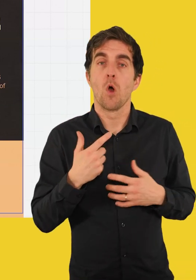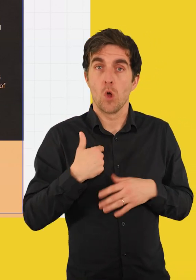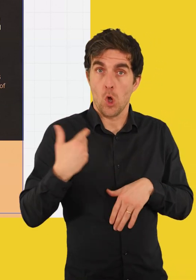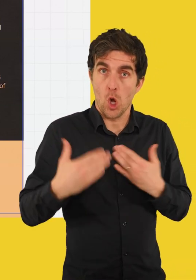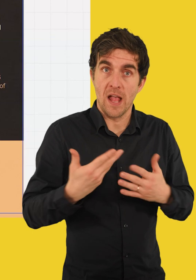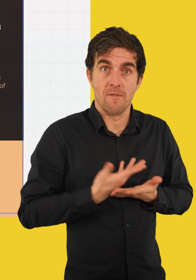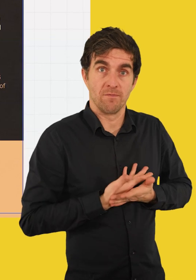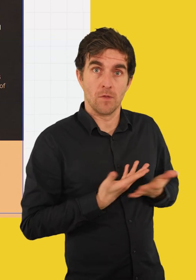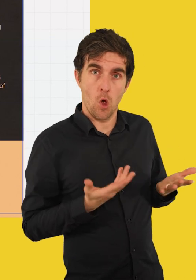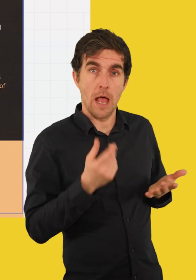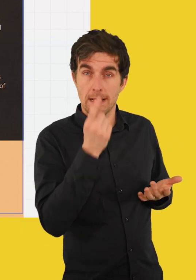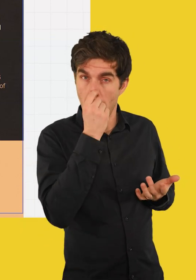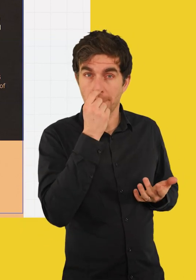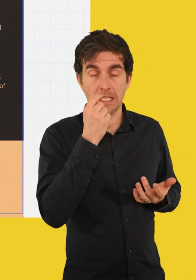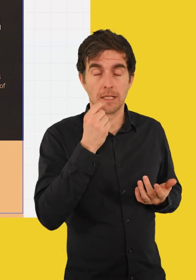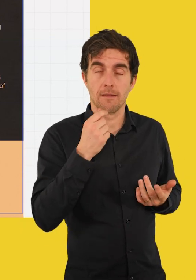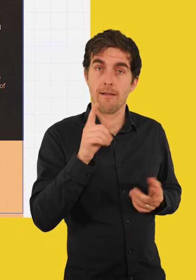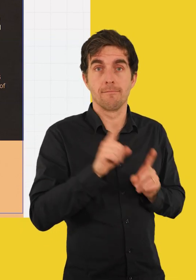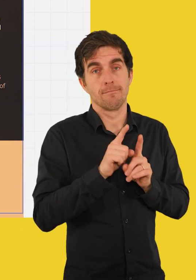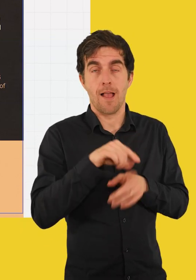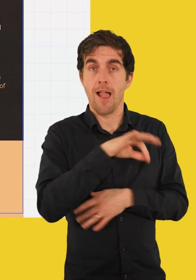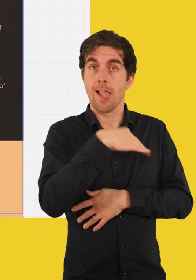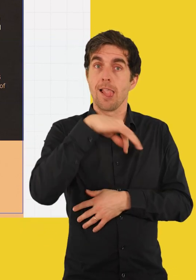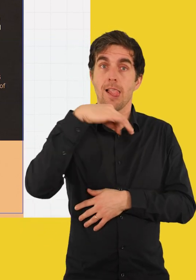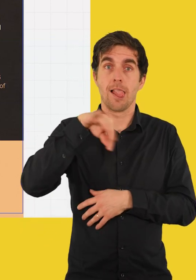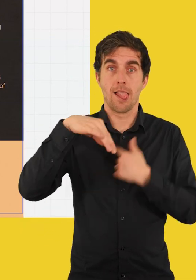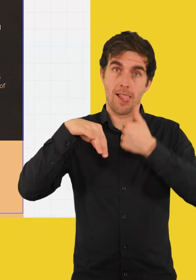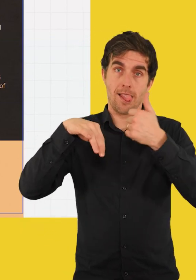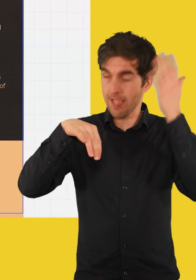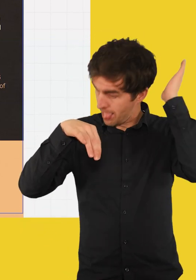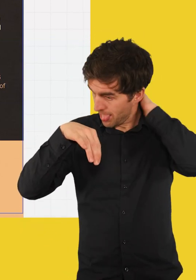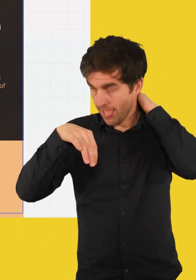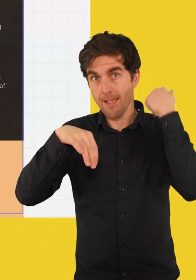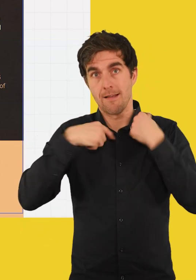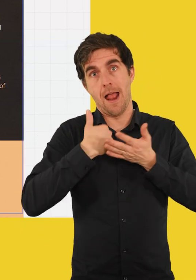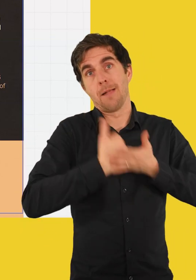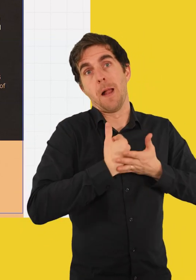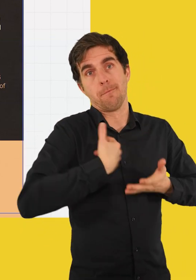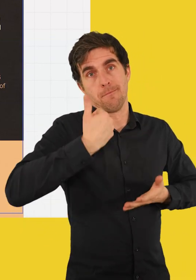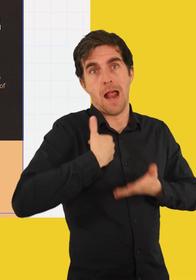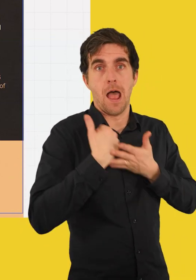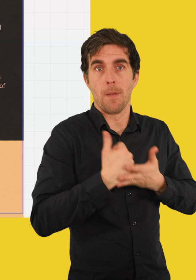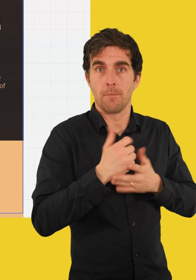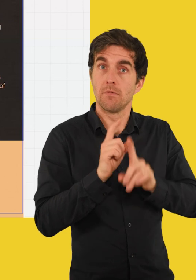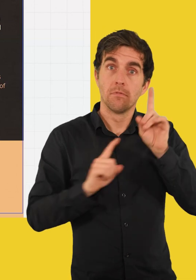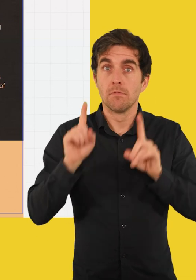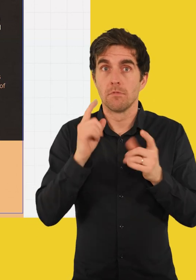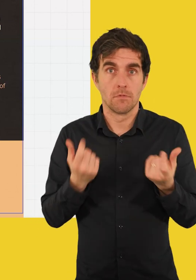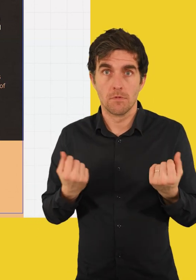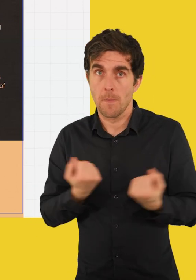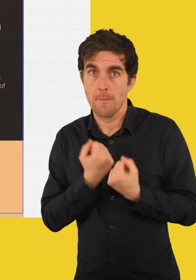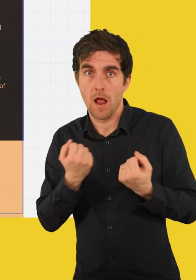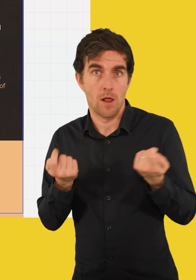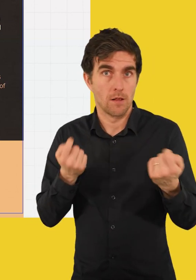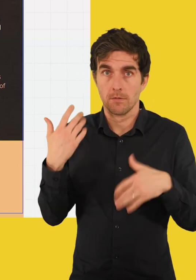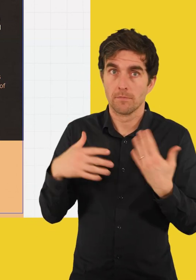doing four could create unsustainable situations of tokenism, disability washing, or charity, i.e. folks in positions of financial